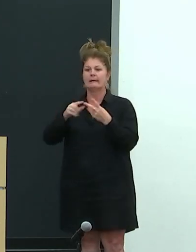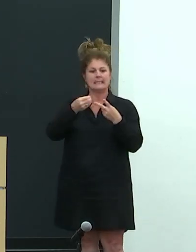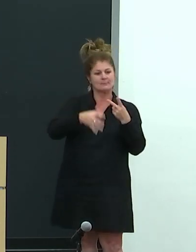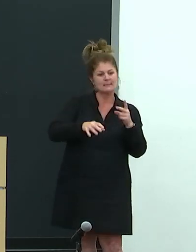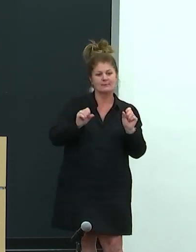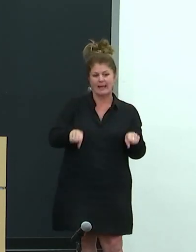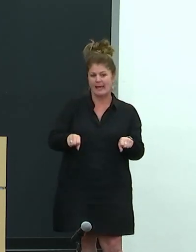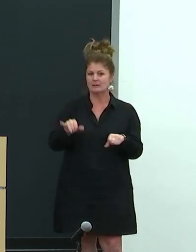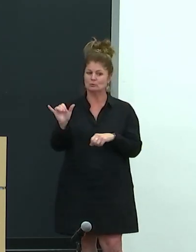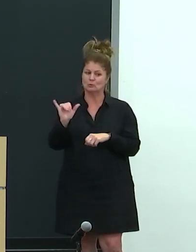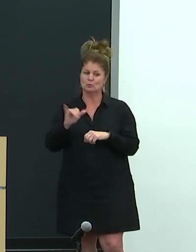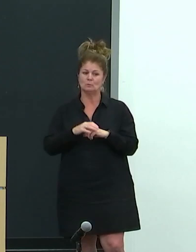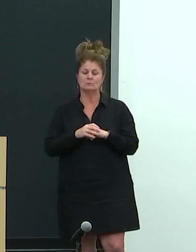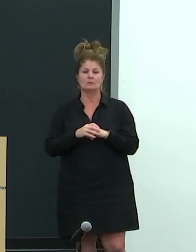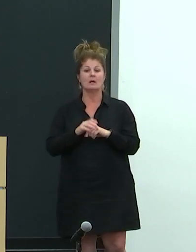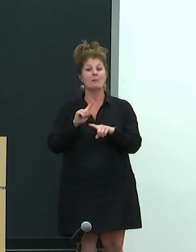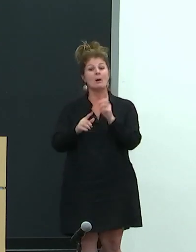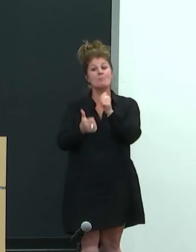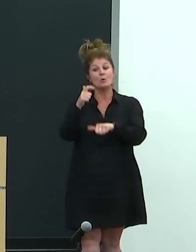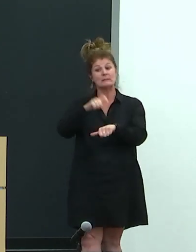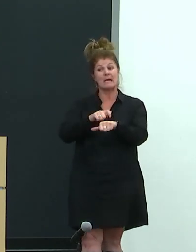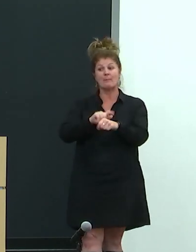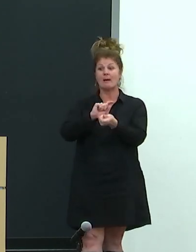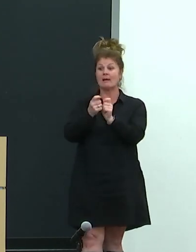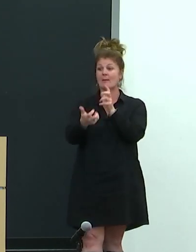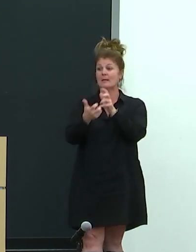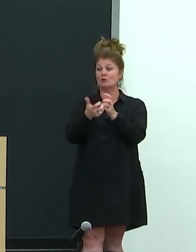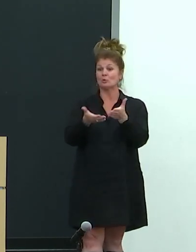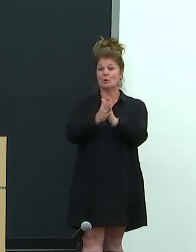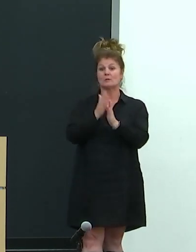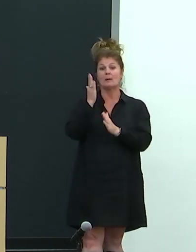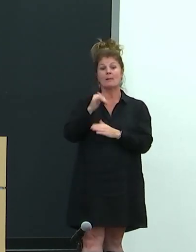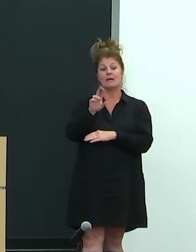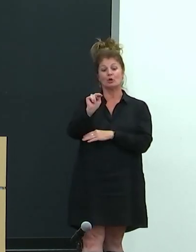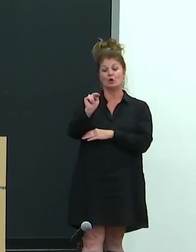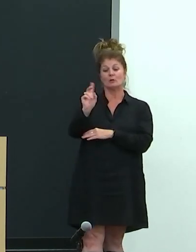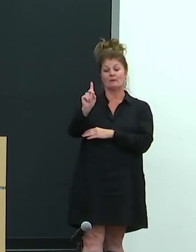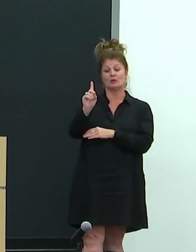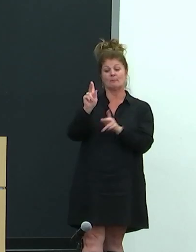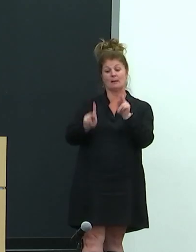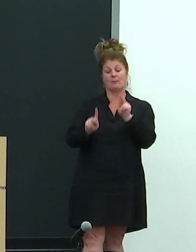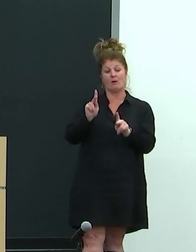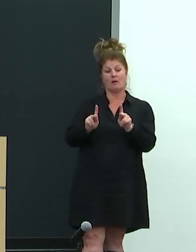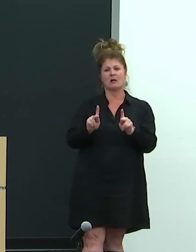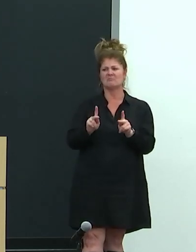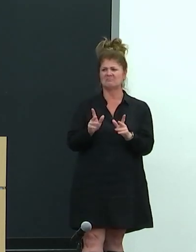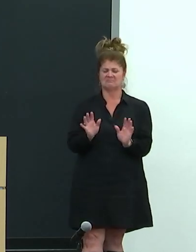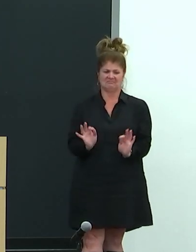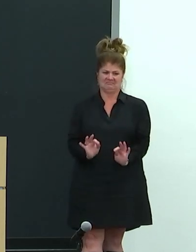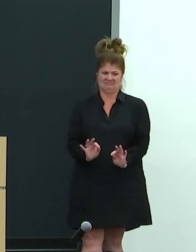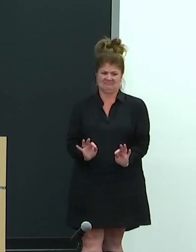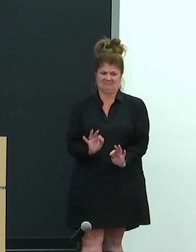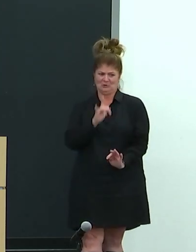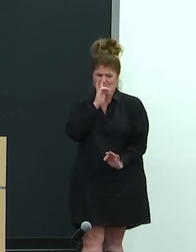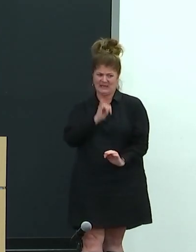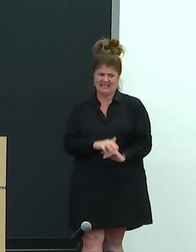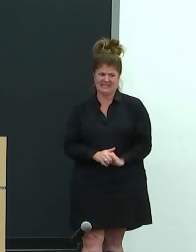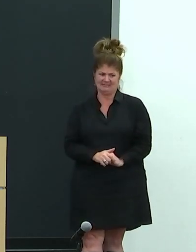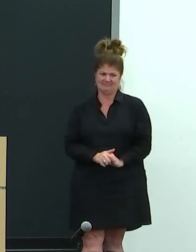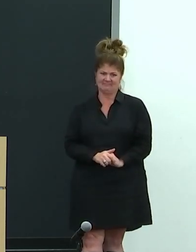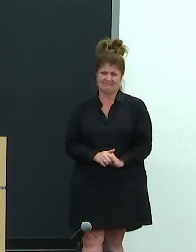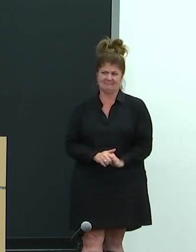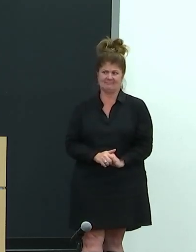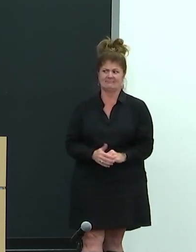However, in most cases, the accommodations requested by neurodiverse individuals are actually quite minimal.